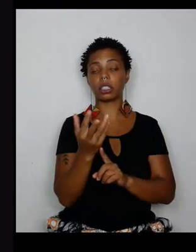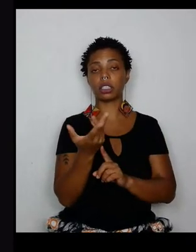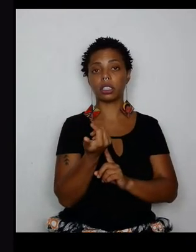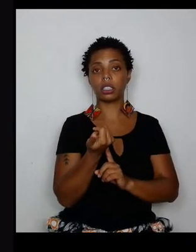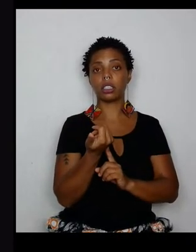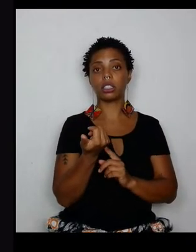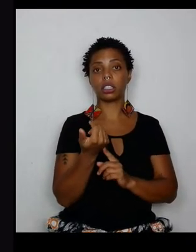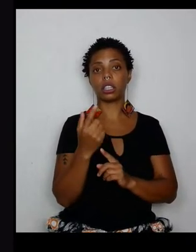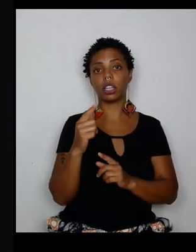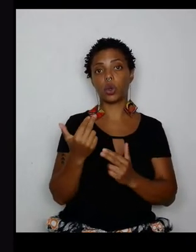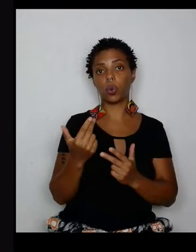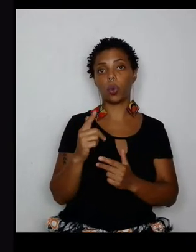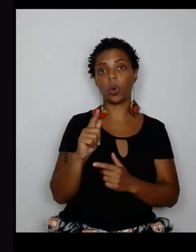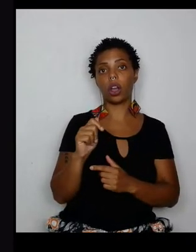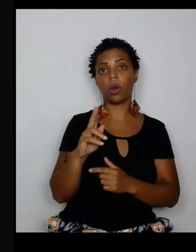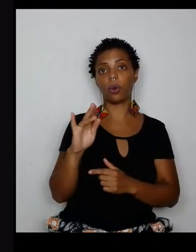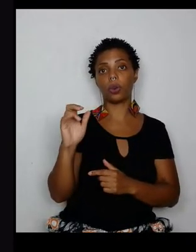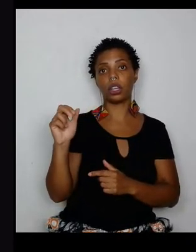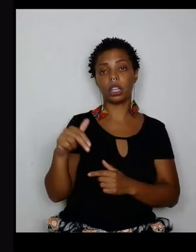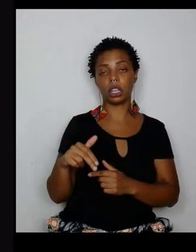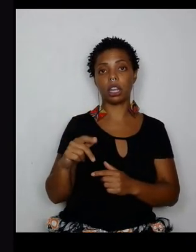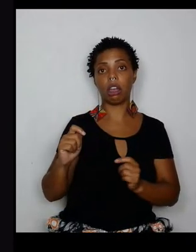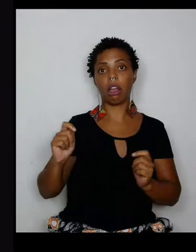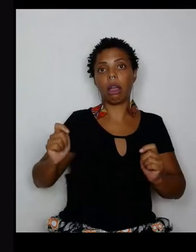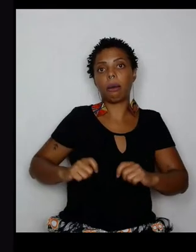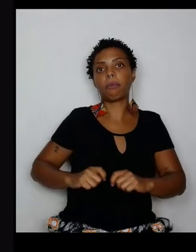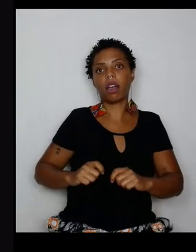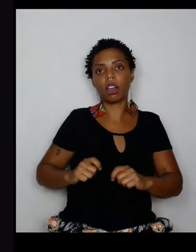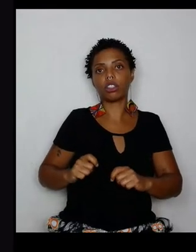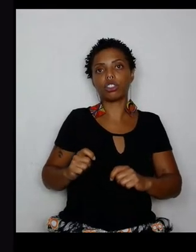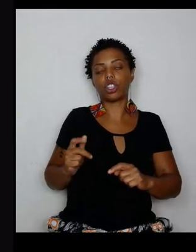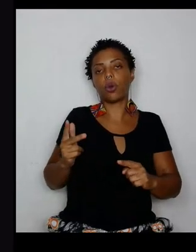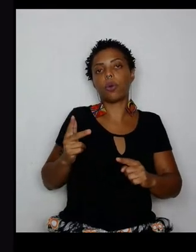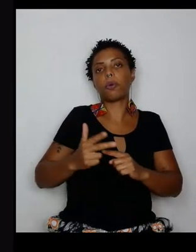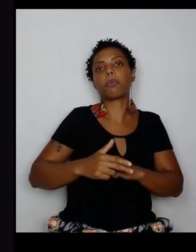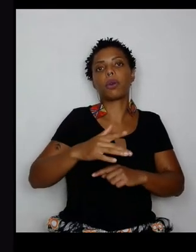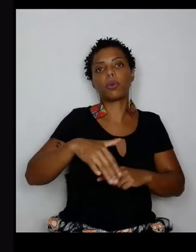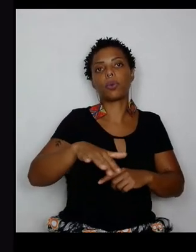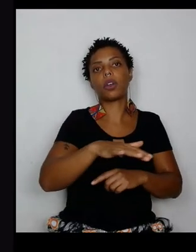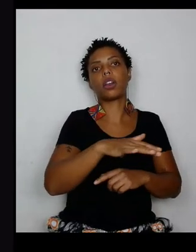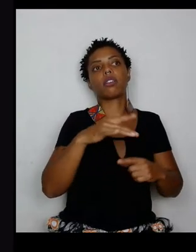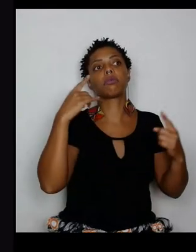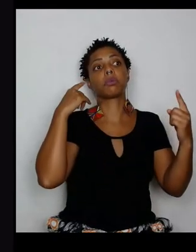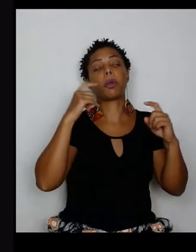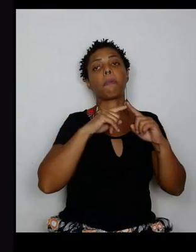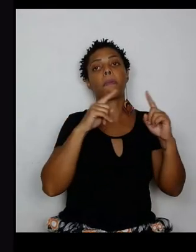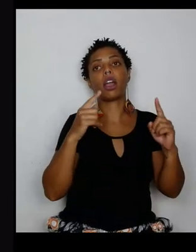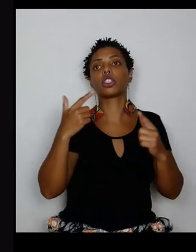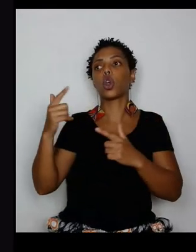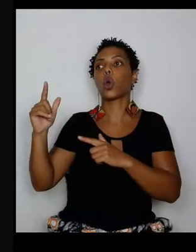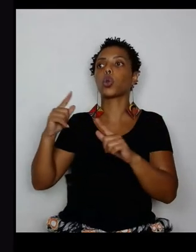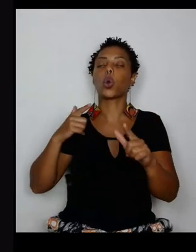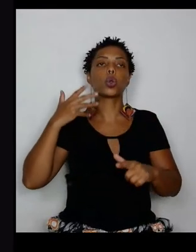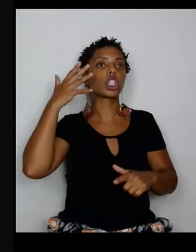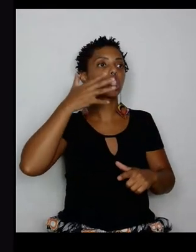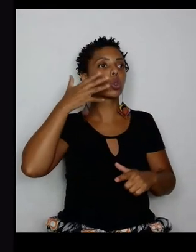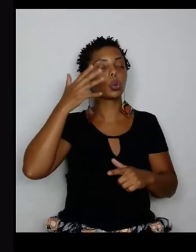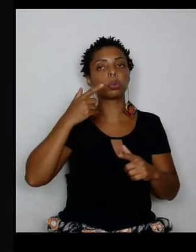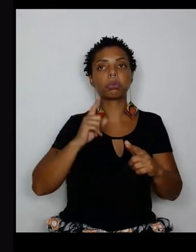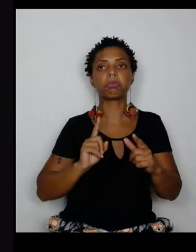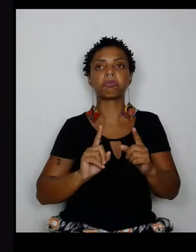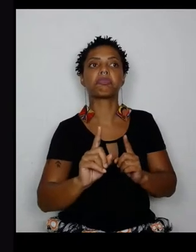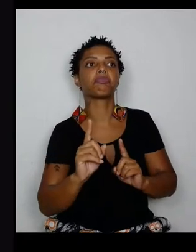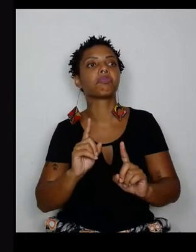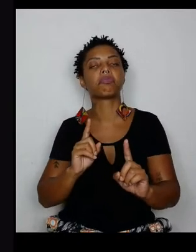reappear and appear across a broad range of discourses perhaps because these works within the popular